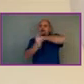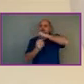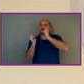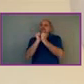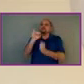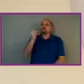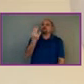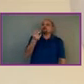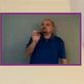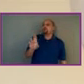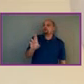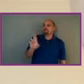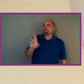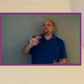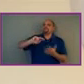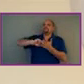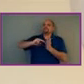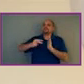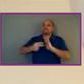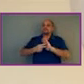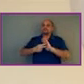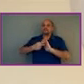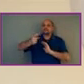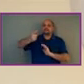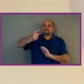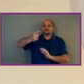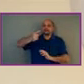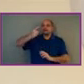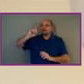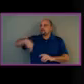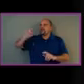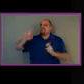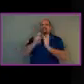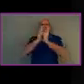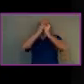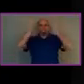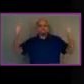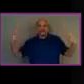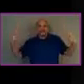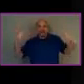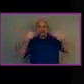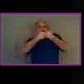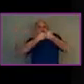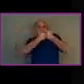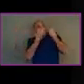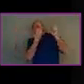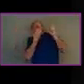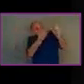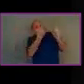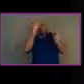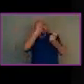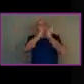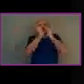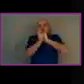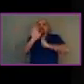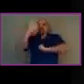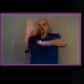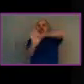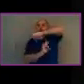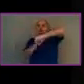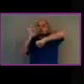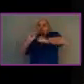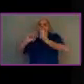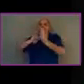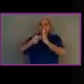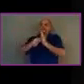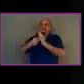for them to be, if there would have to be a major collision to deviate their orbit to bring them closer to the